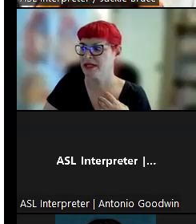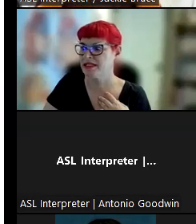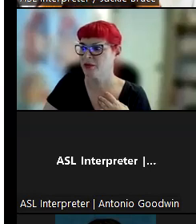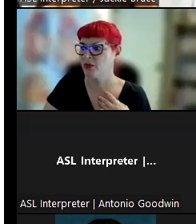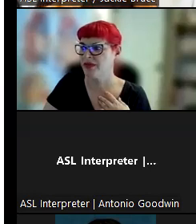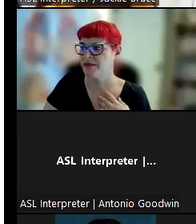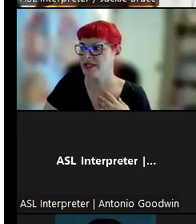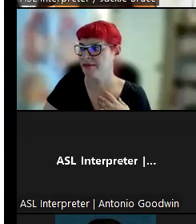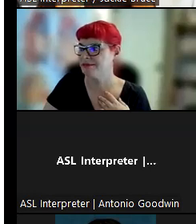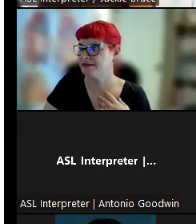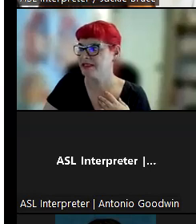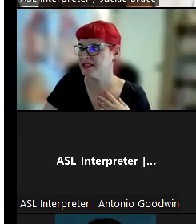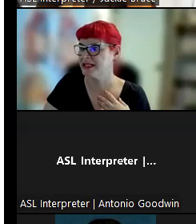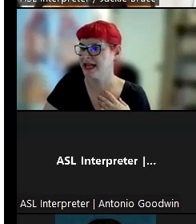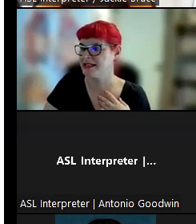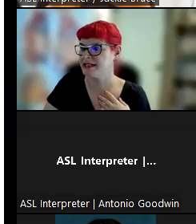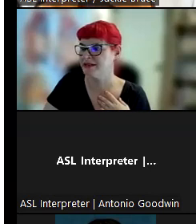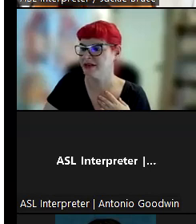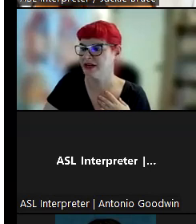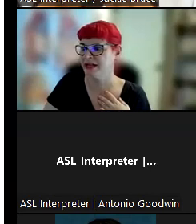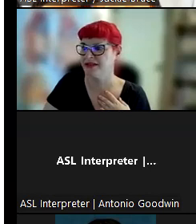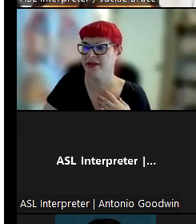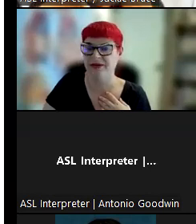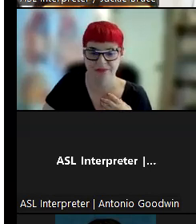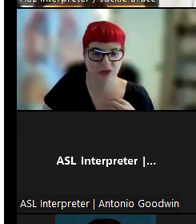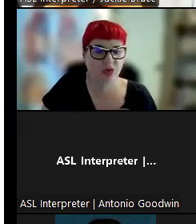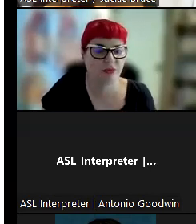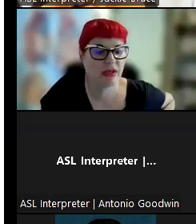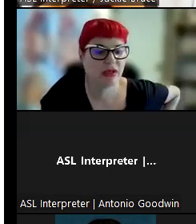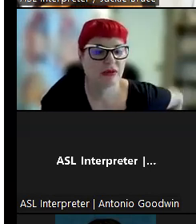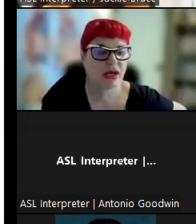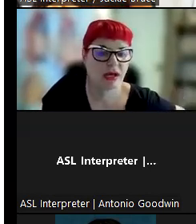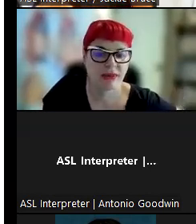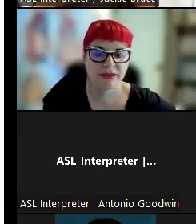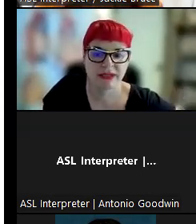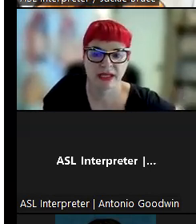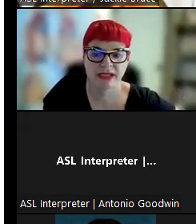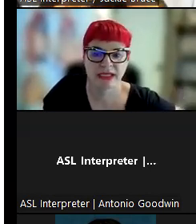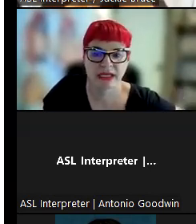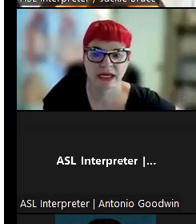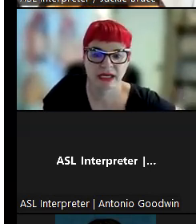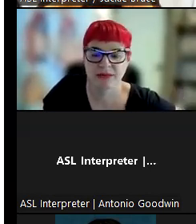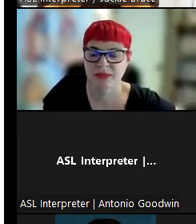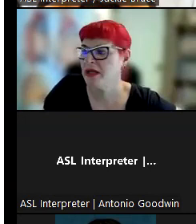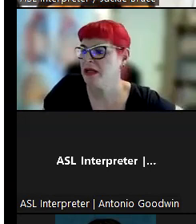I see one thumbs up. I see a yes. All right. Okay, cool. And then